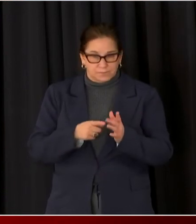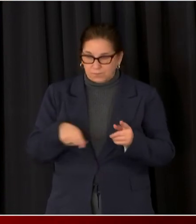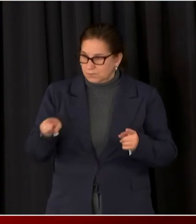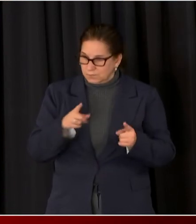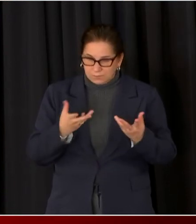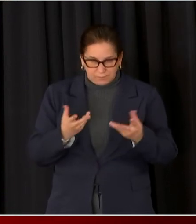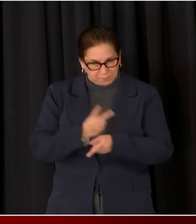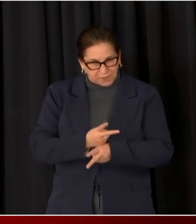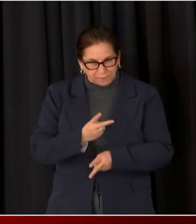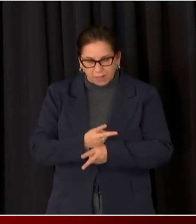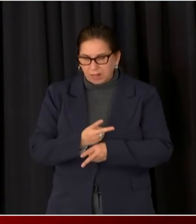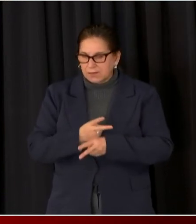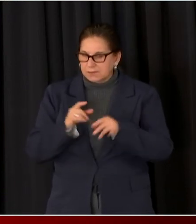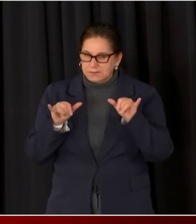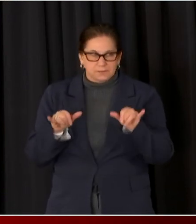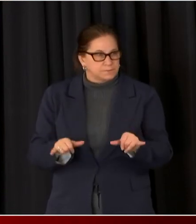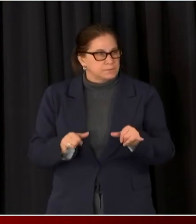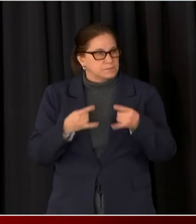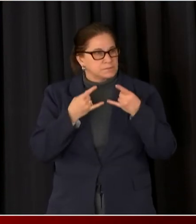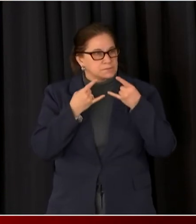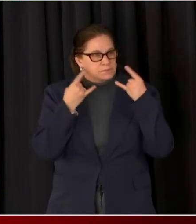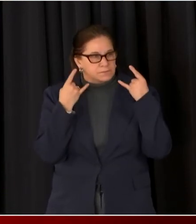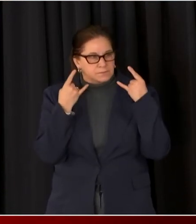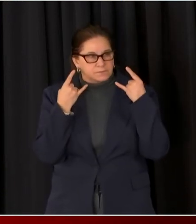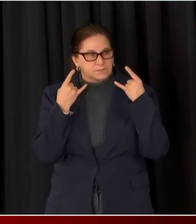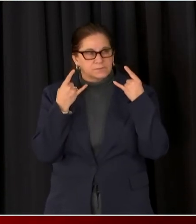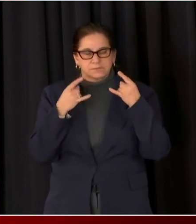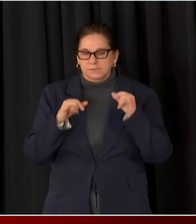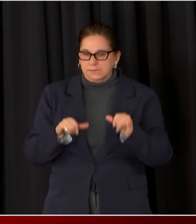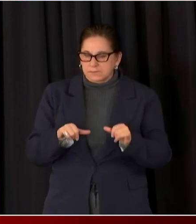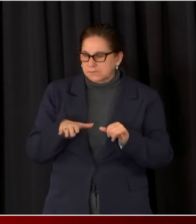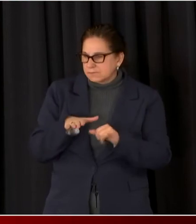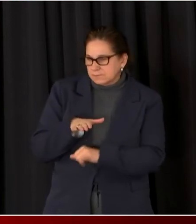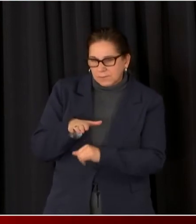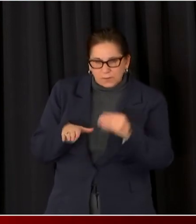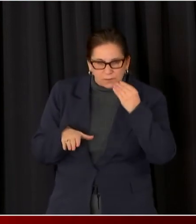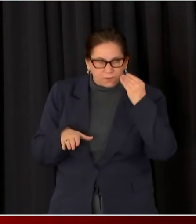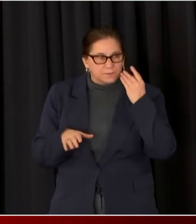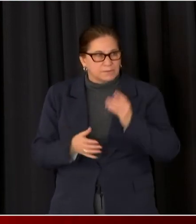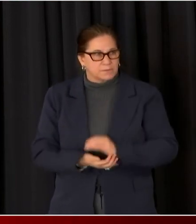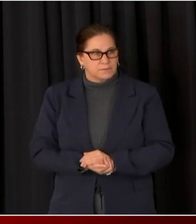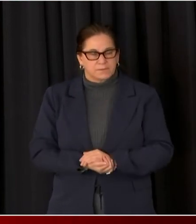of the vaccine. So with that, we'll take your questions. Yes, Sam.